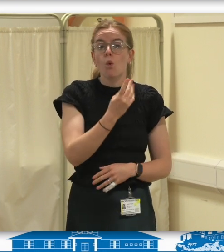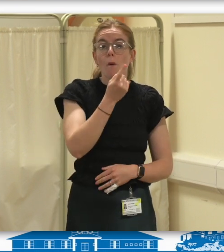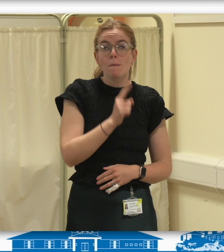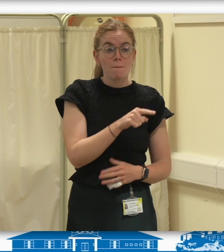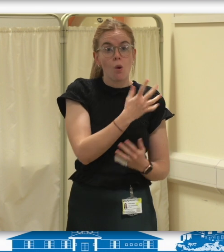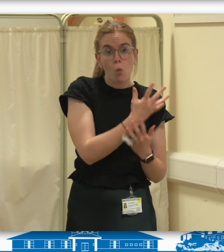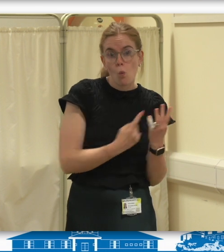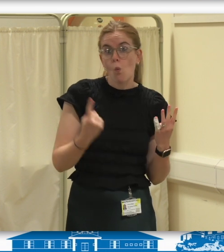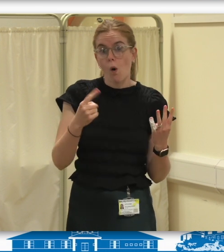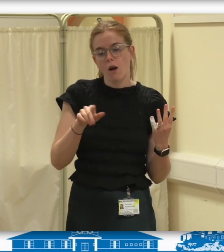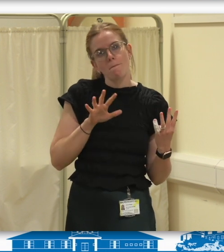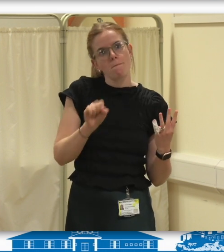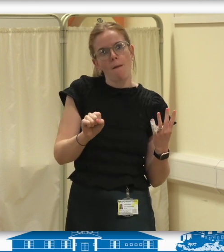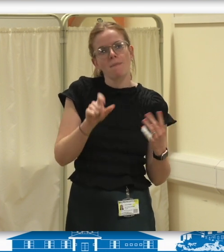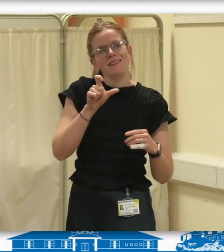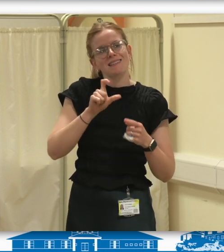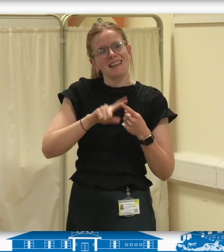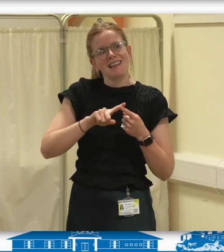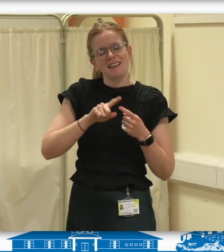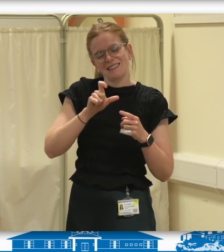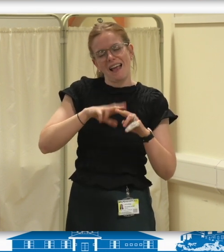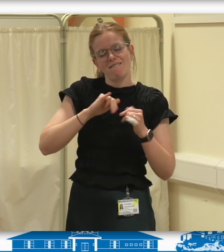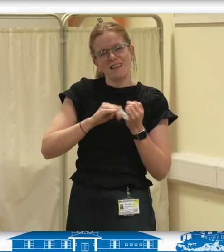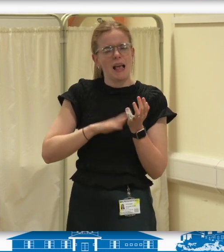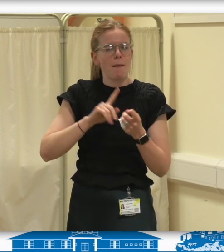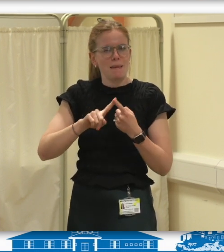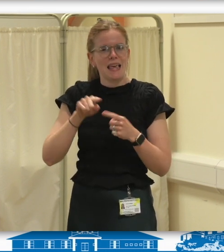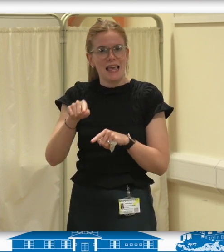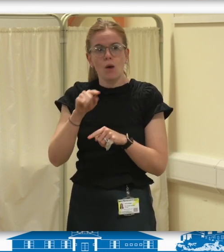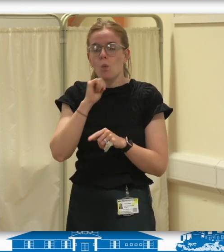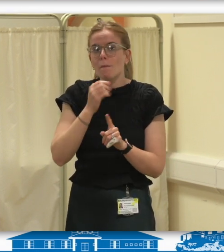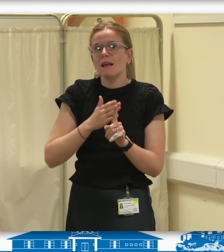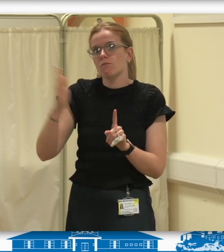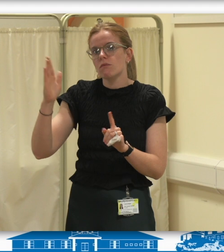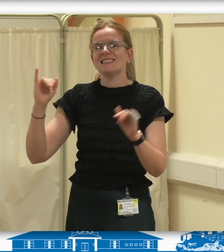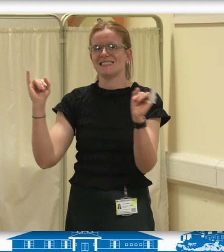with ME/CFS will have a severe or very severe form of the condition.